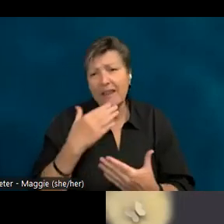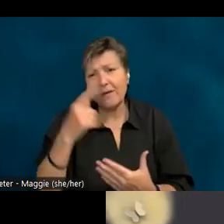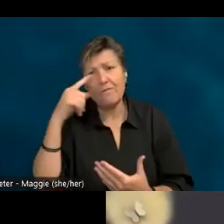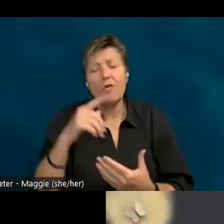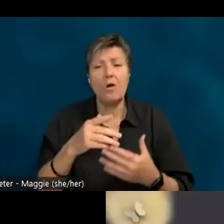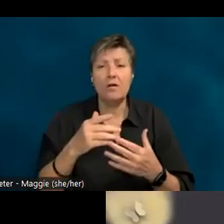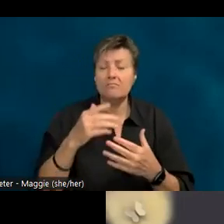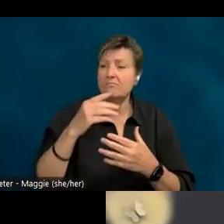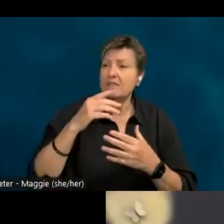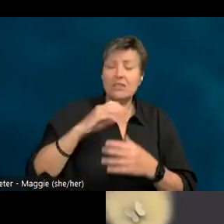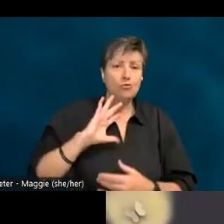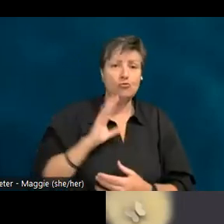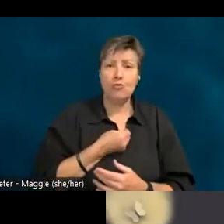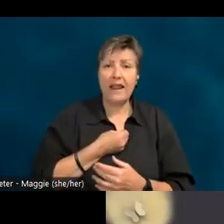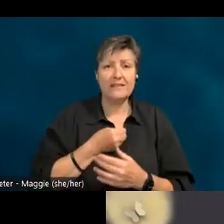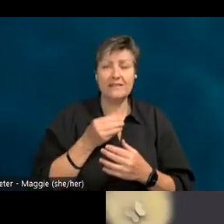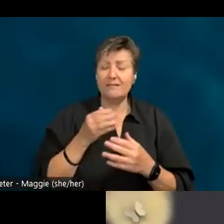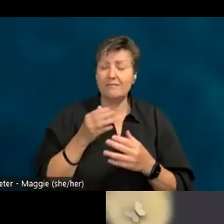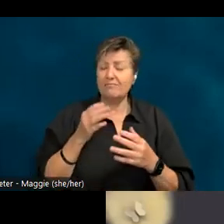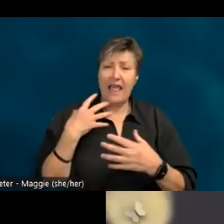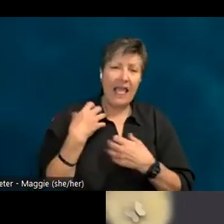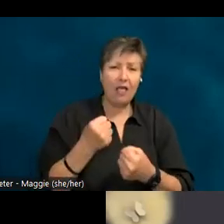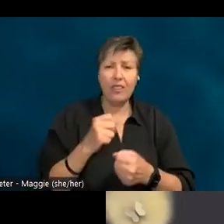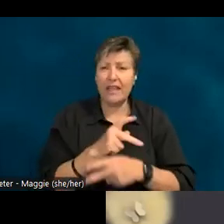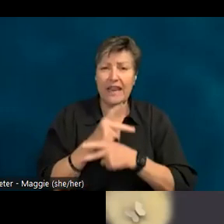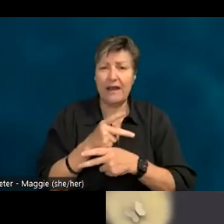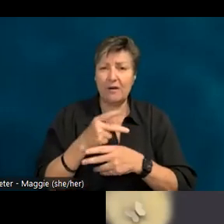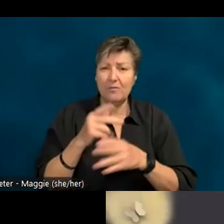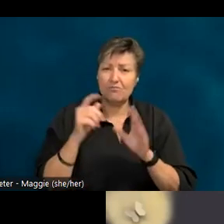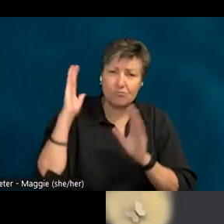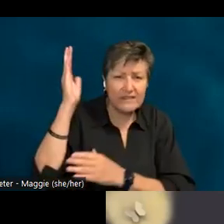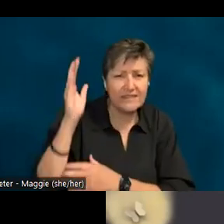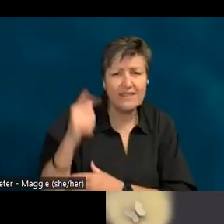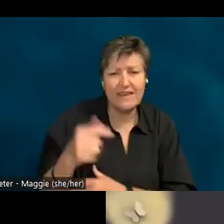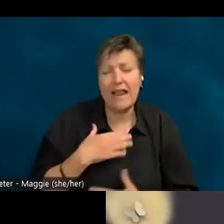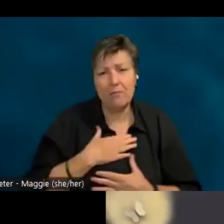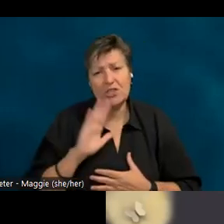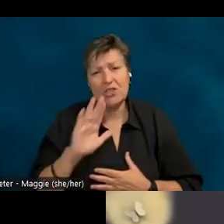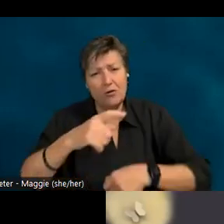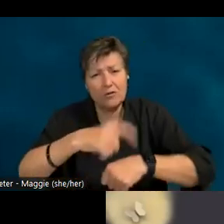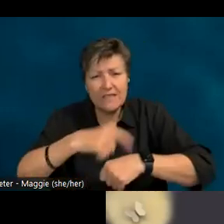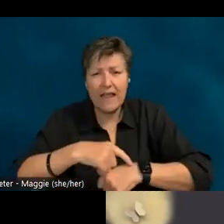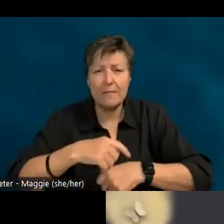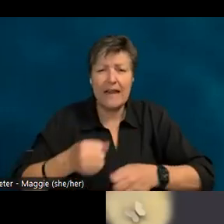best presentations I've seen on that, and I really appreciate the time and effort that you put into that.